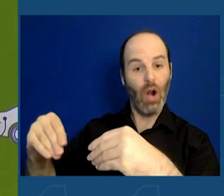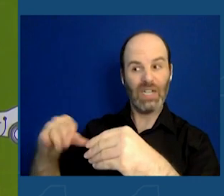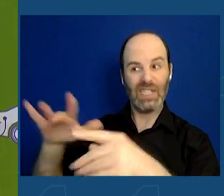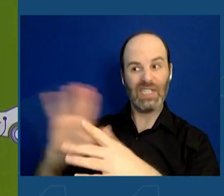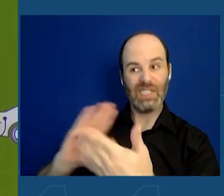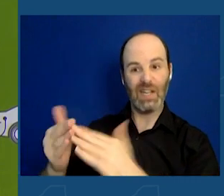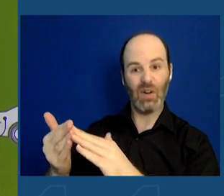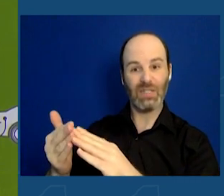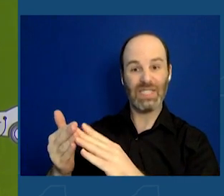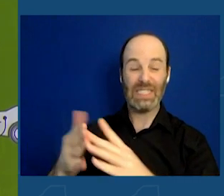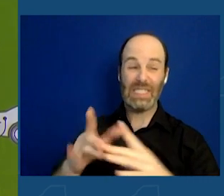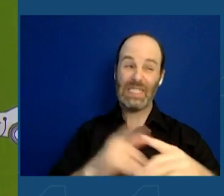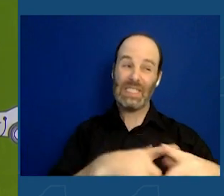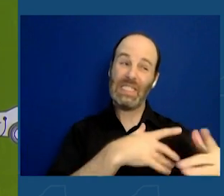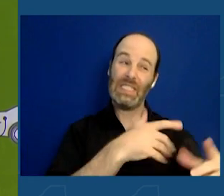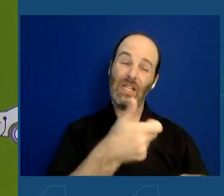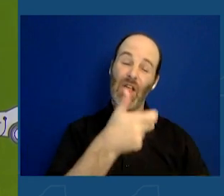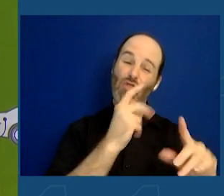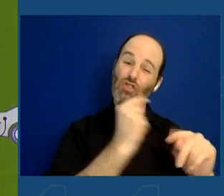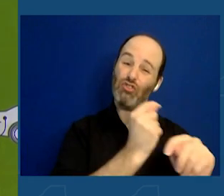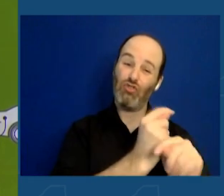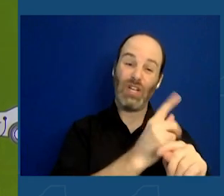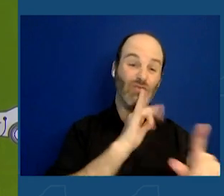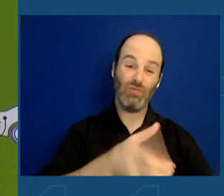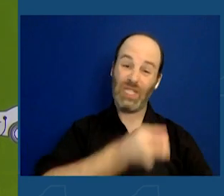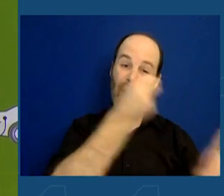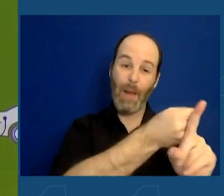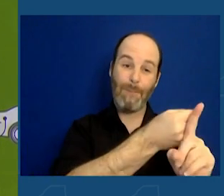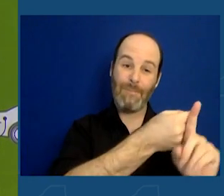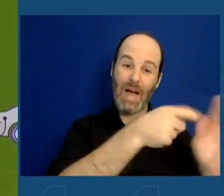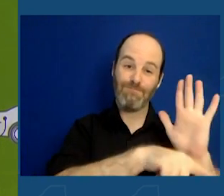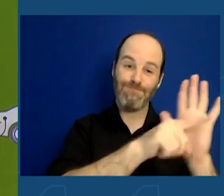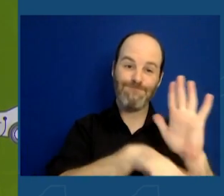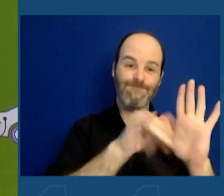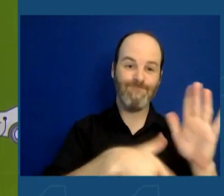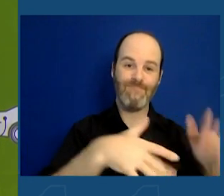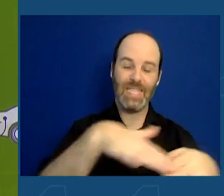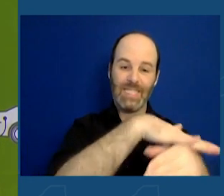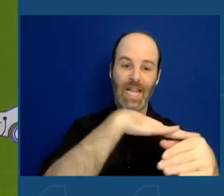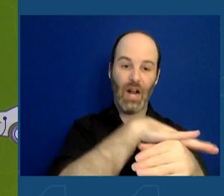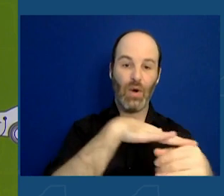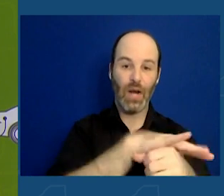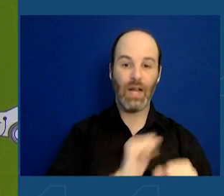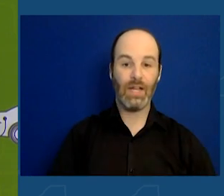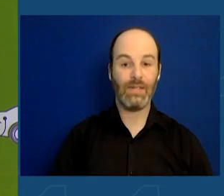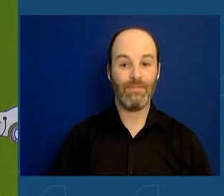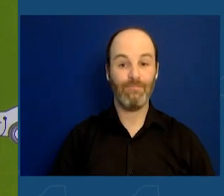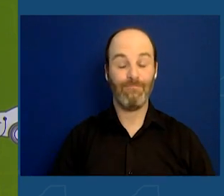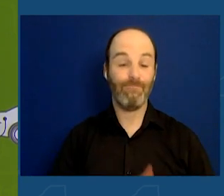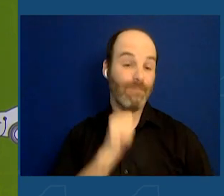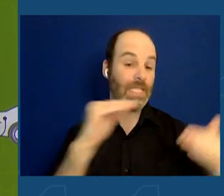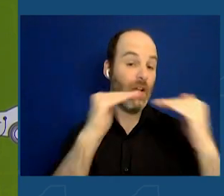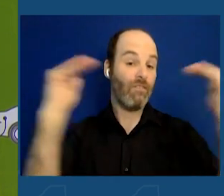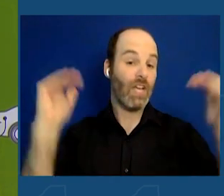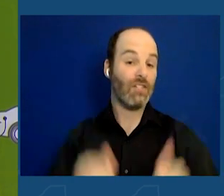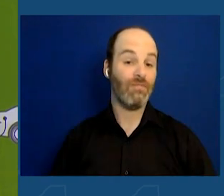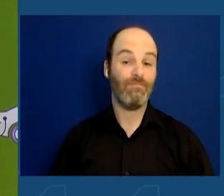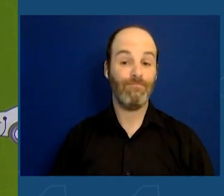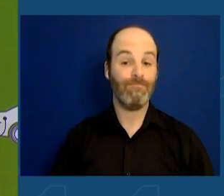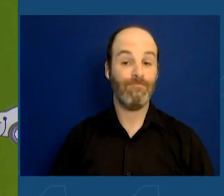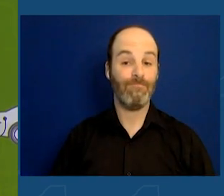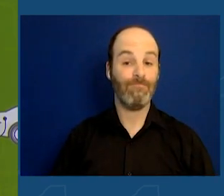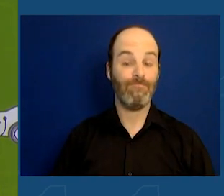driving trucks have had a real impact on this neighborhood. It's unfair. It's unfair